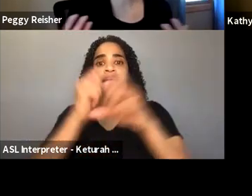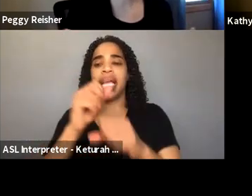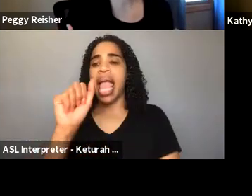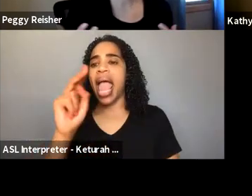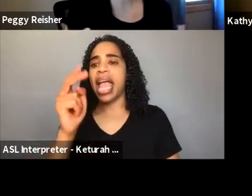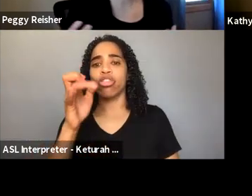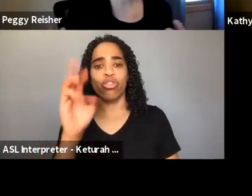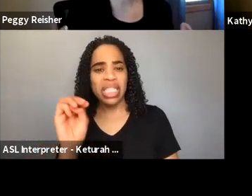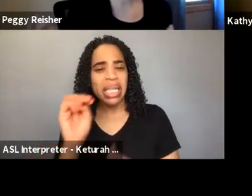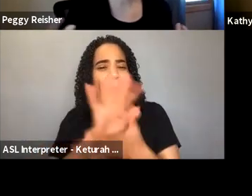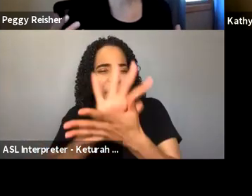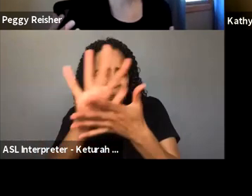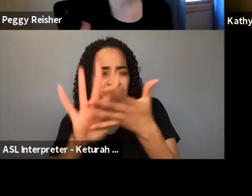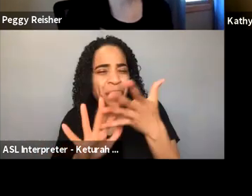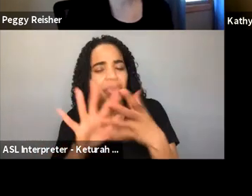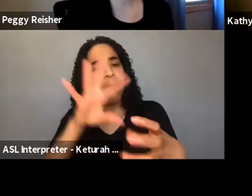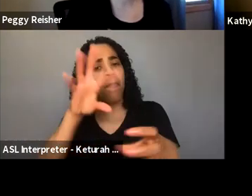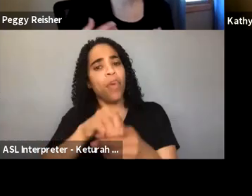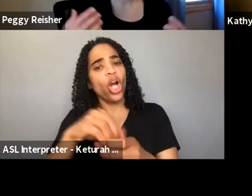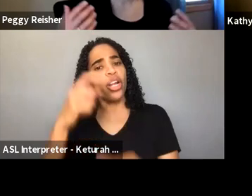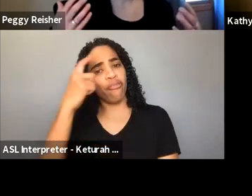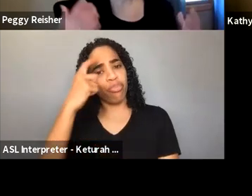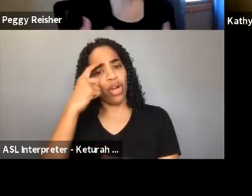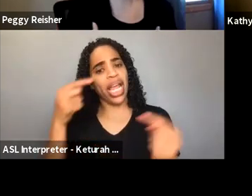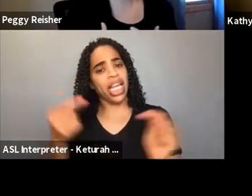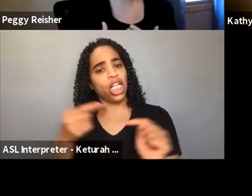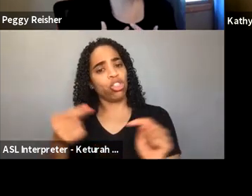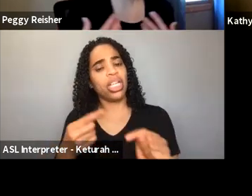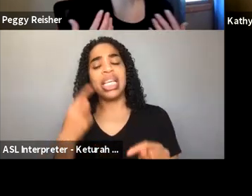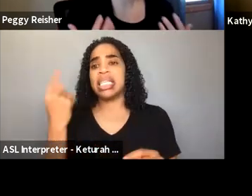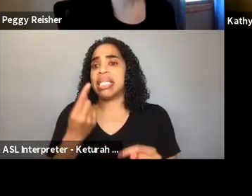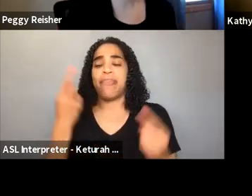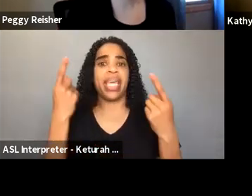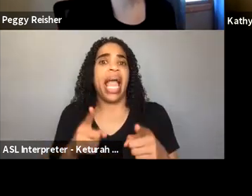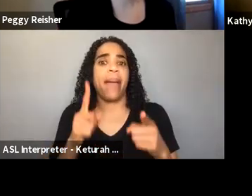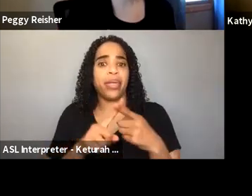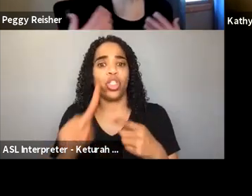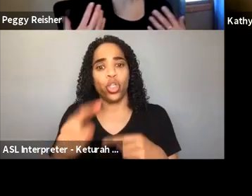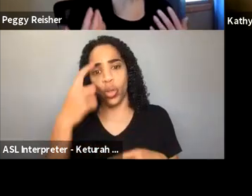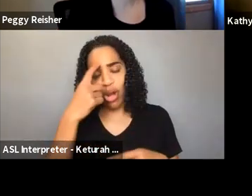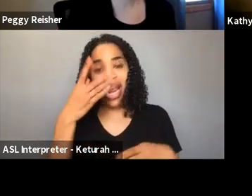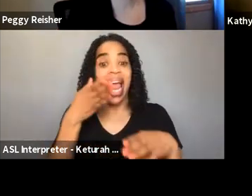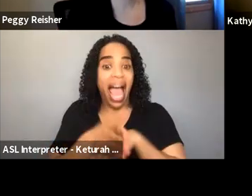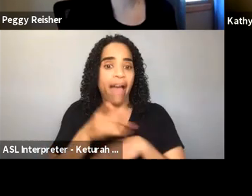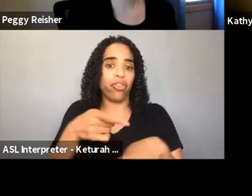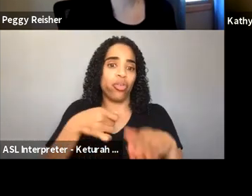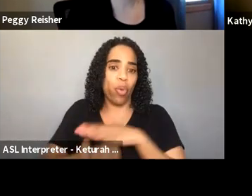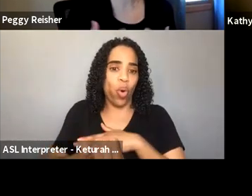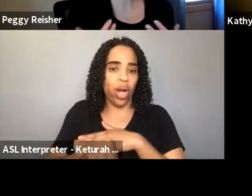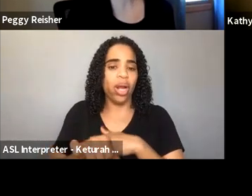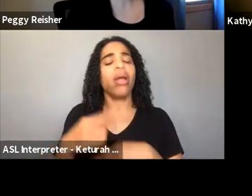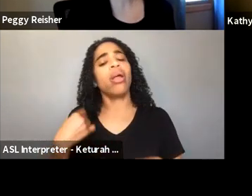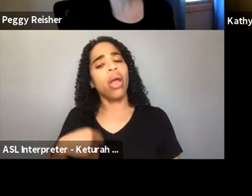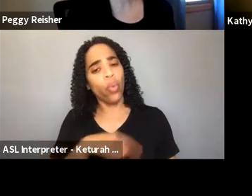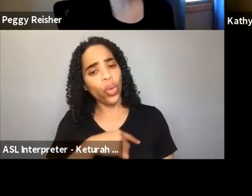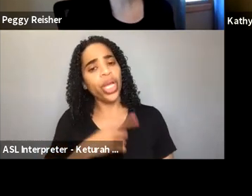that stuff falls under our brain injury. It happened to your brain after you were born, so therefore we want to be available to help